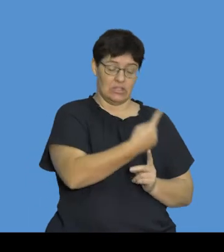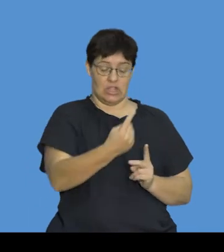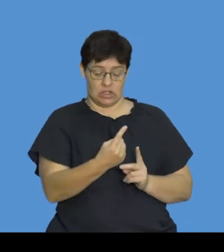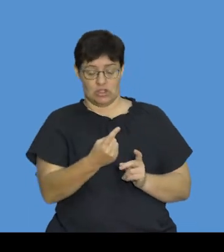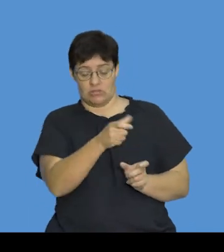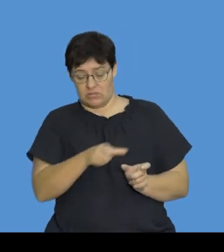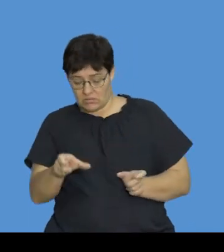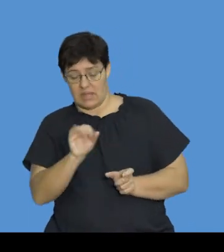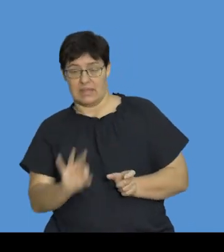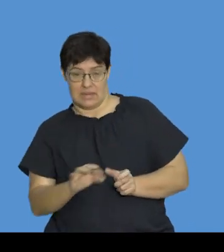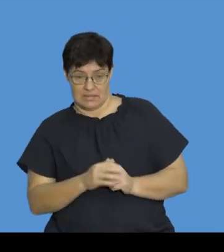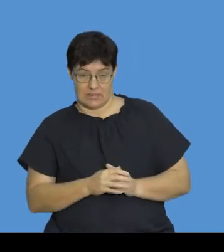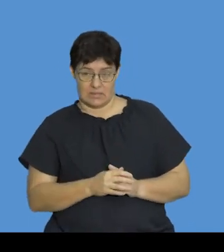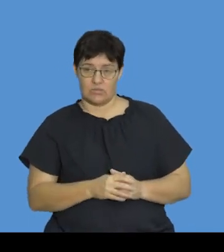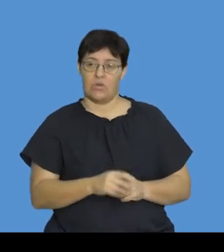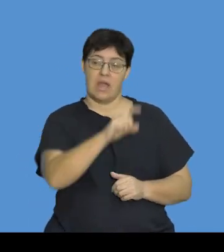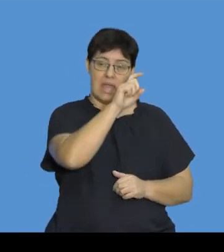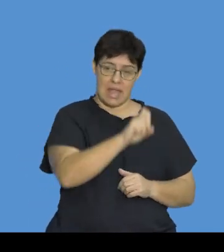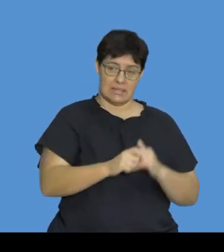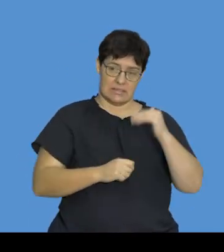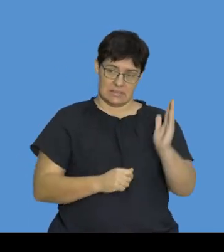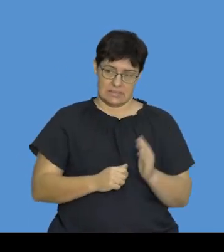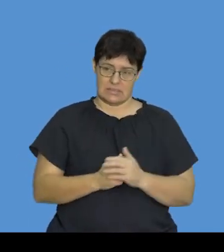into the trinomial.